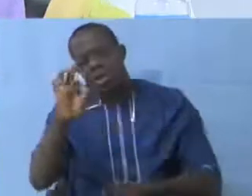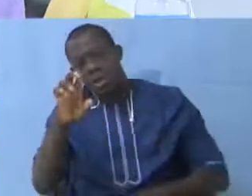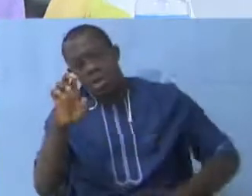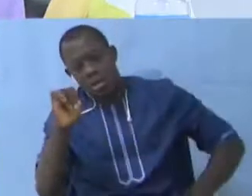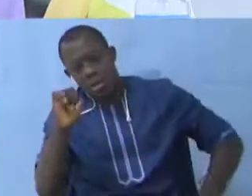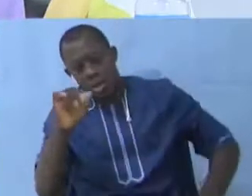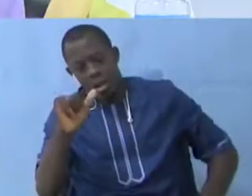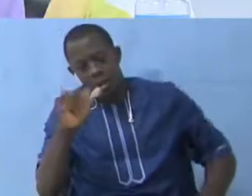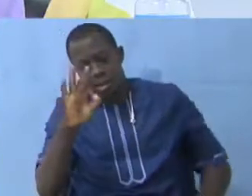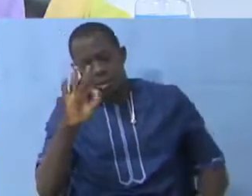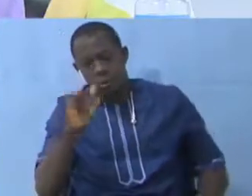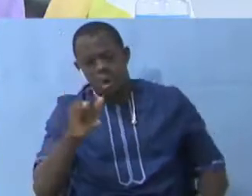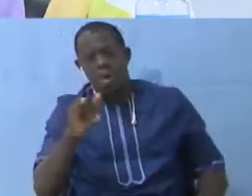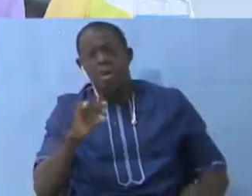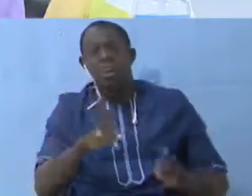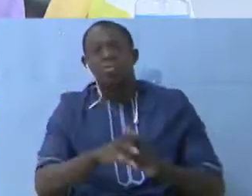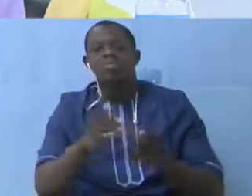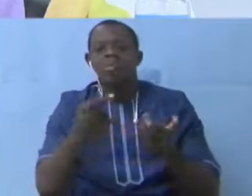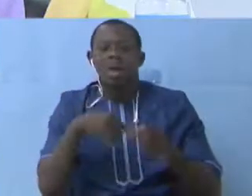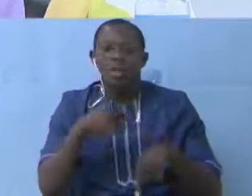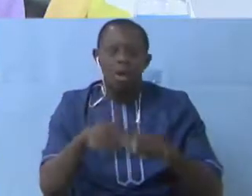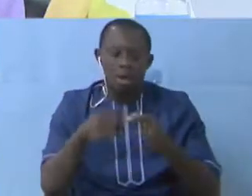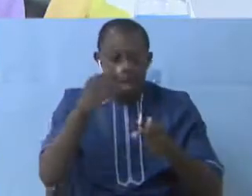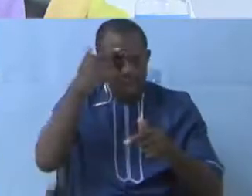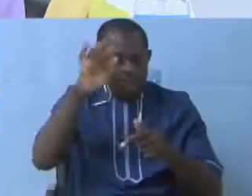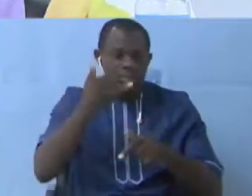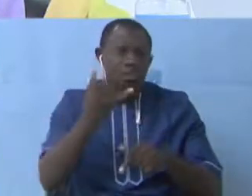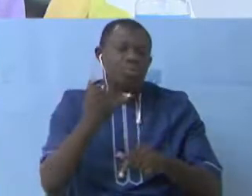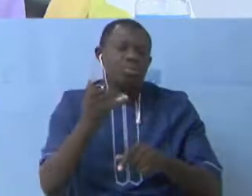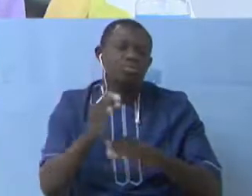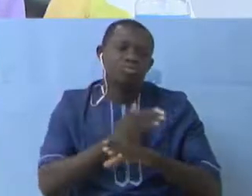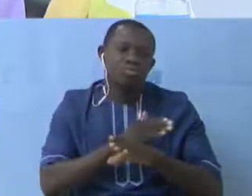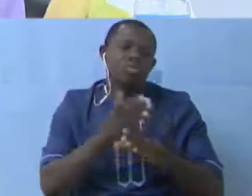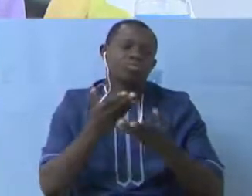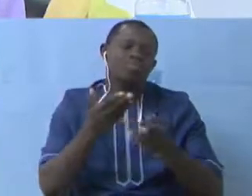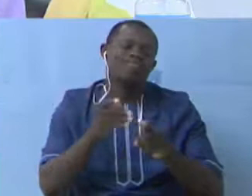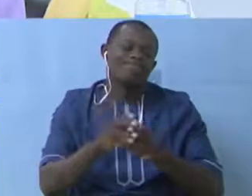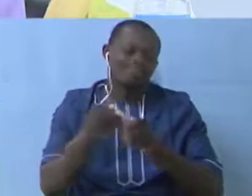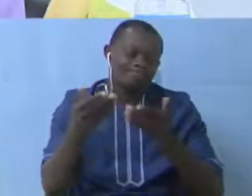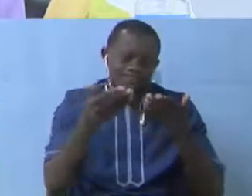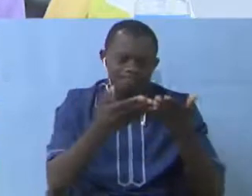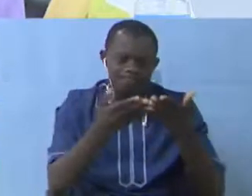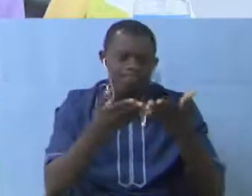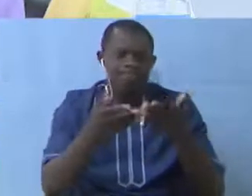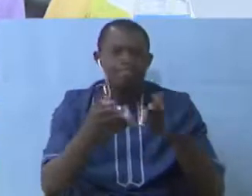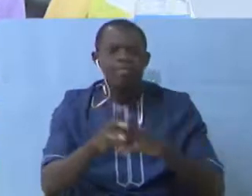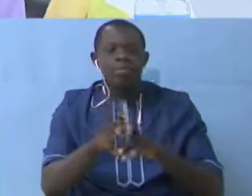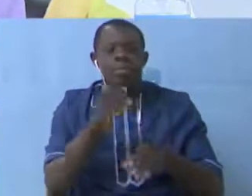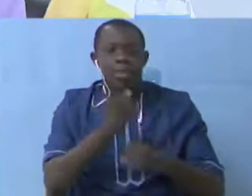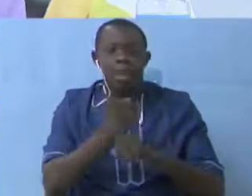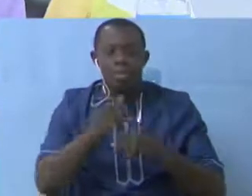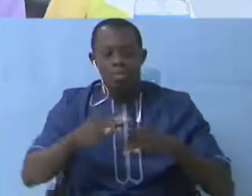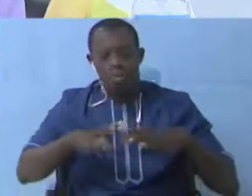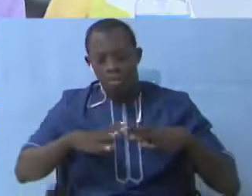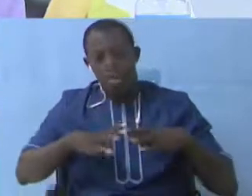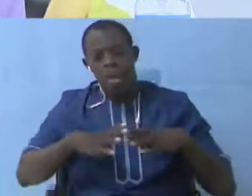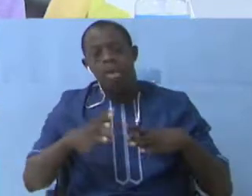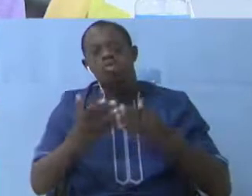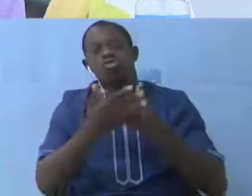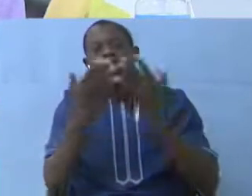those bilateral agreements were brought forward really to prepare some of